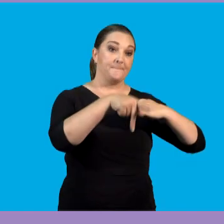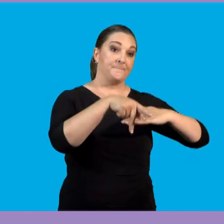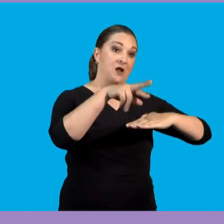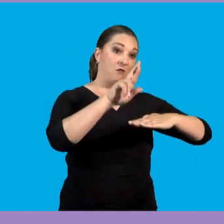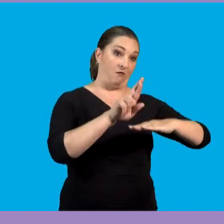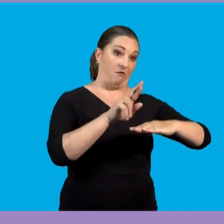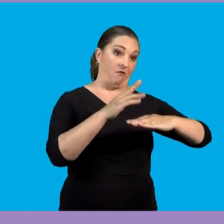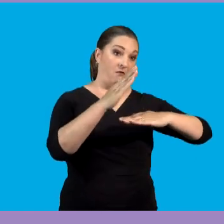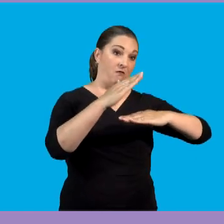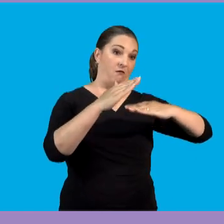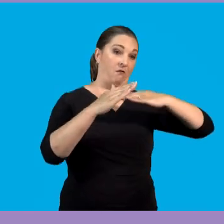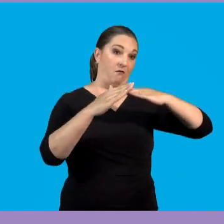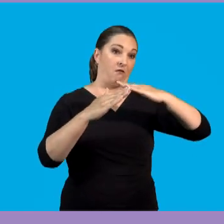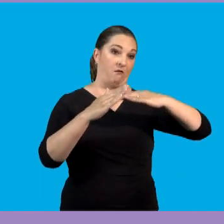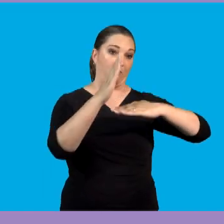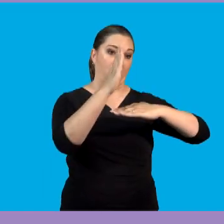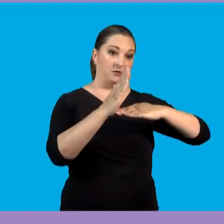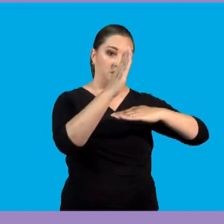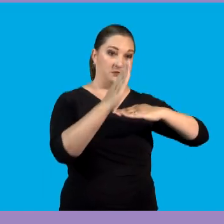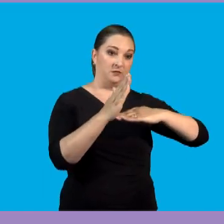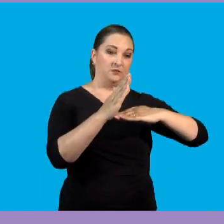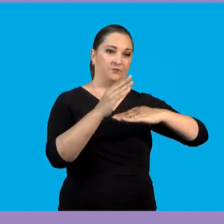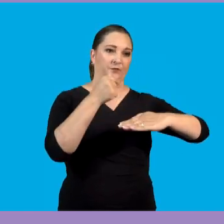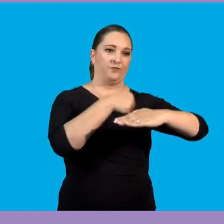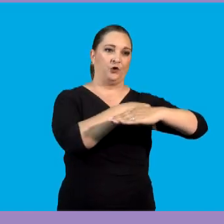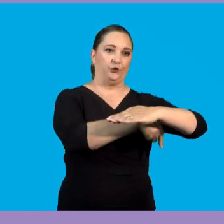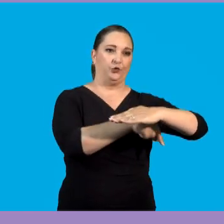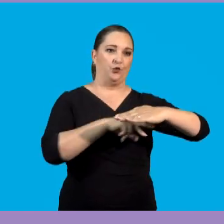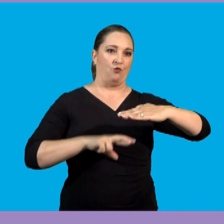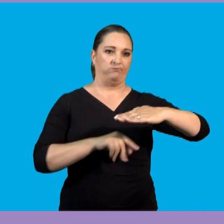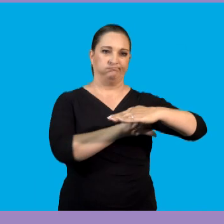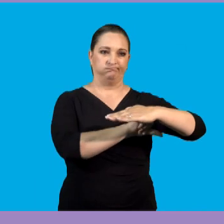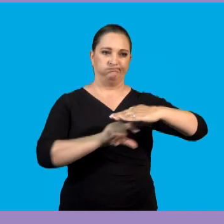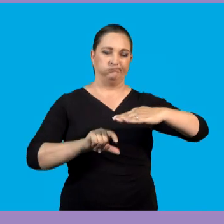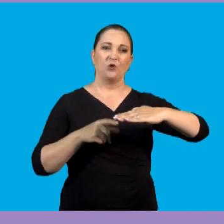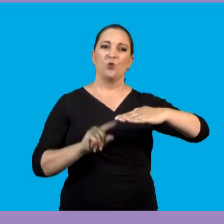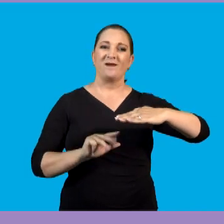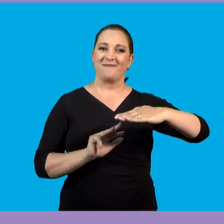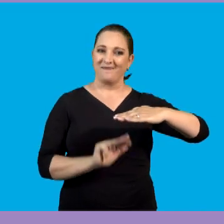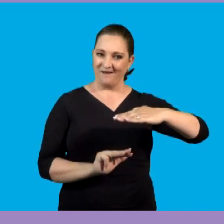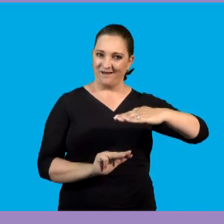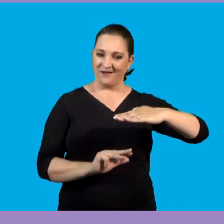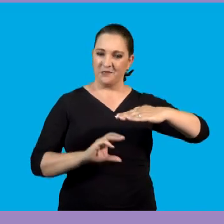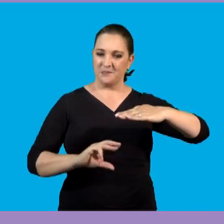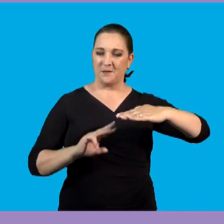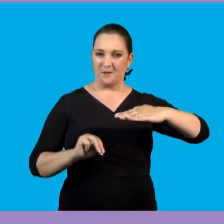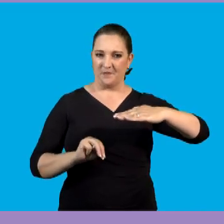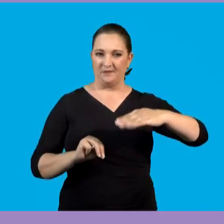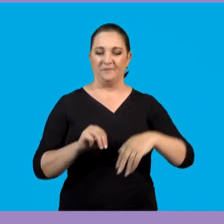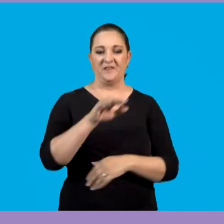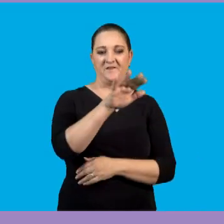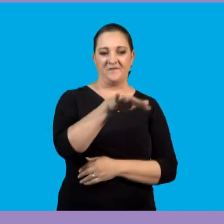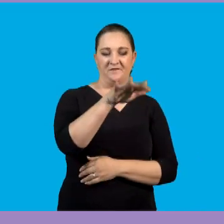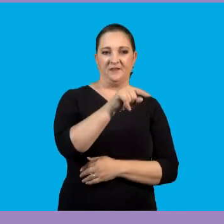Now, the length of PR is 15 centimeters and the length of QR is